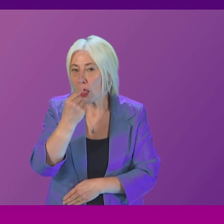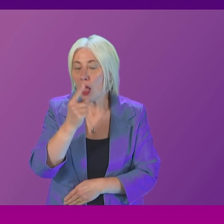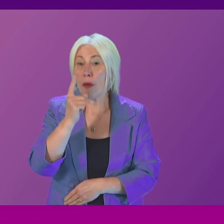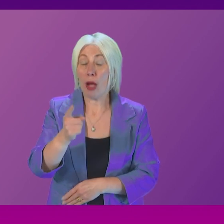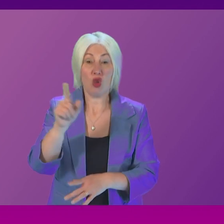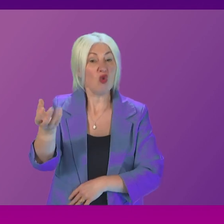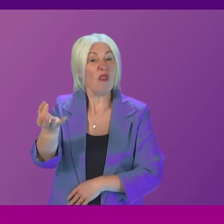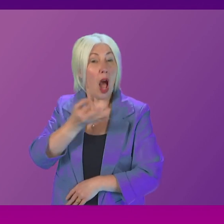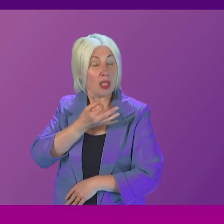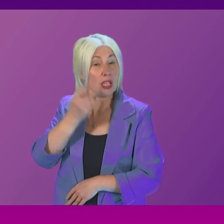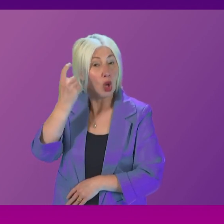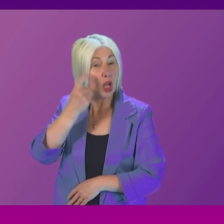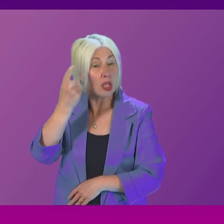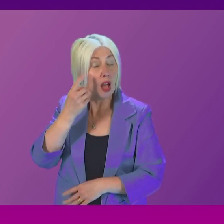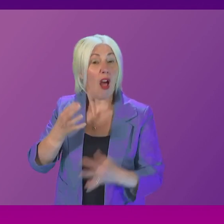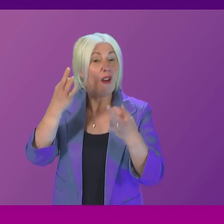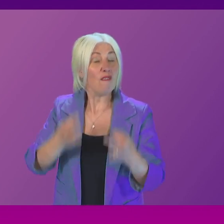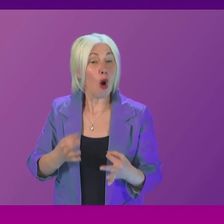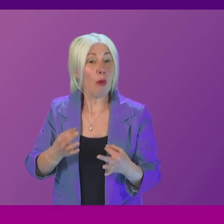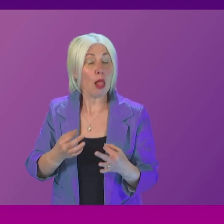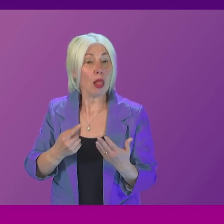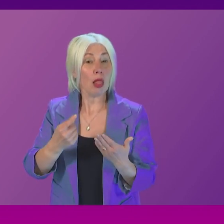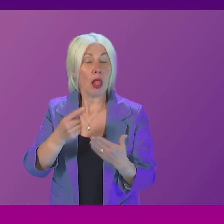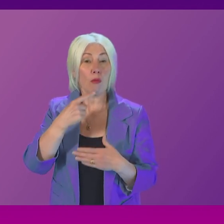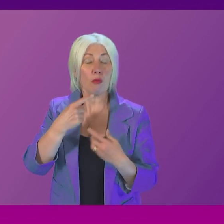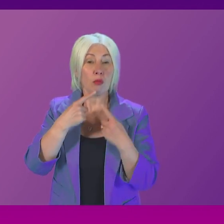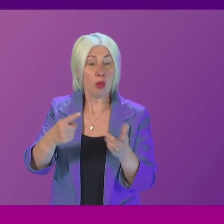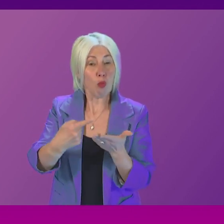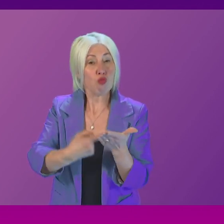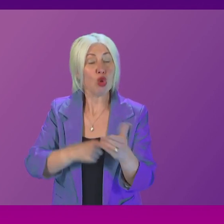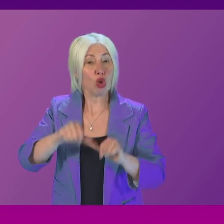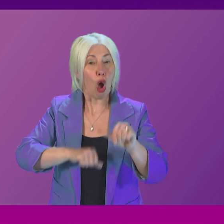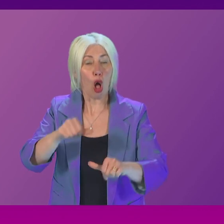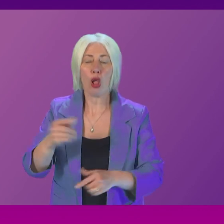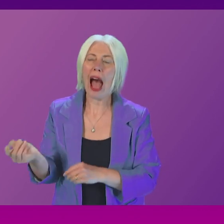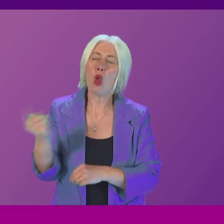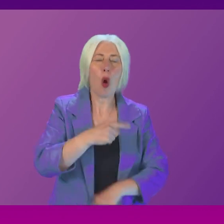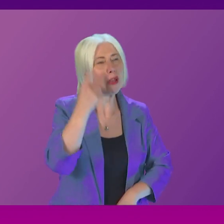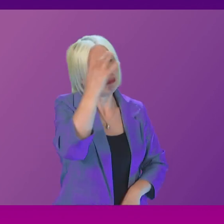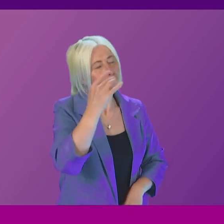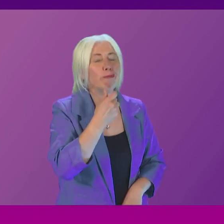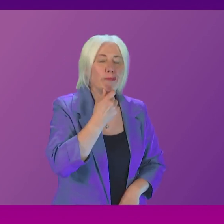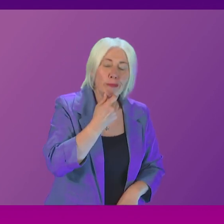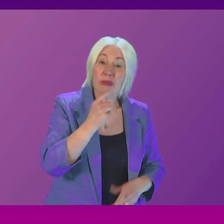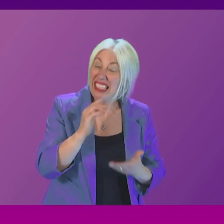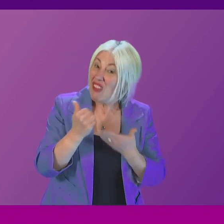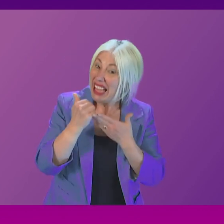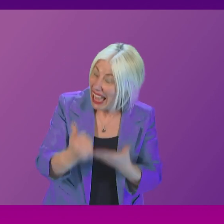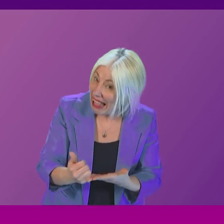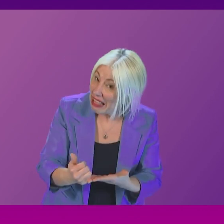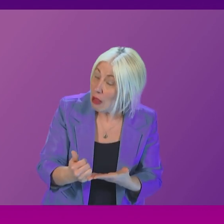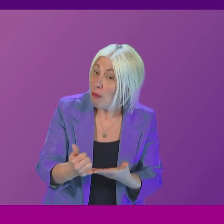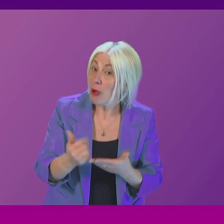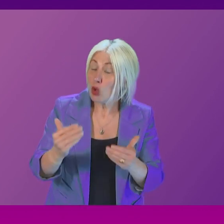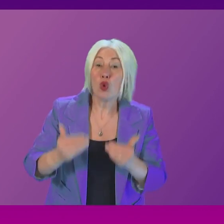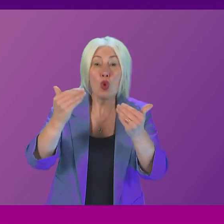have asked me to give consideration to a formal protocol, I will take that away and give some consideration to whether that would necessarily help